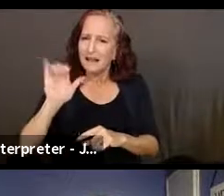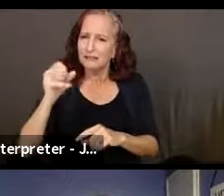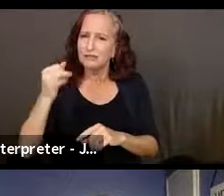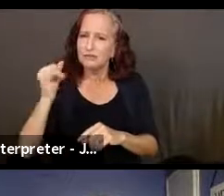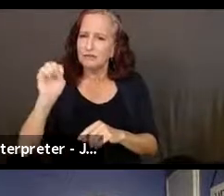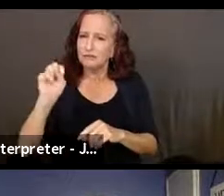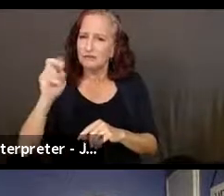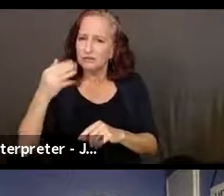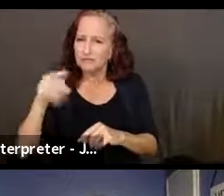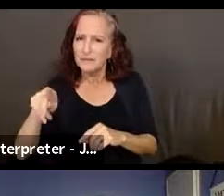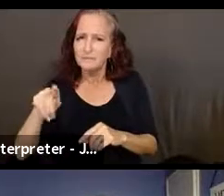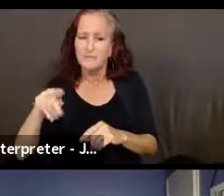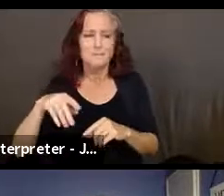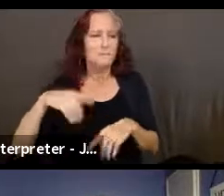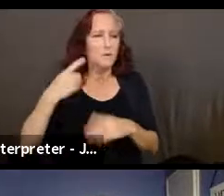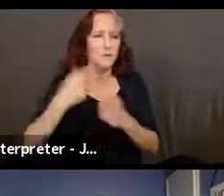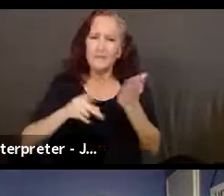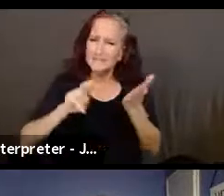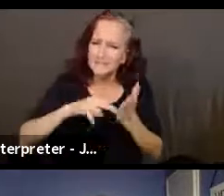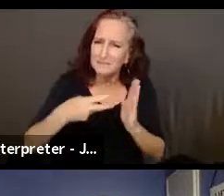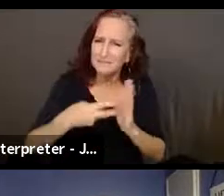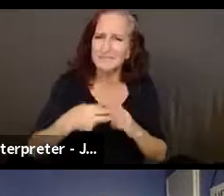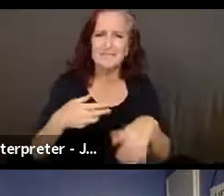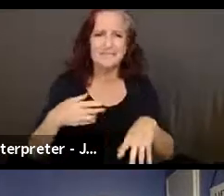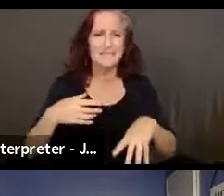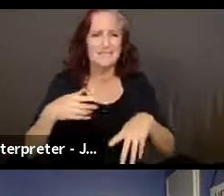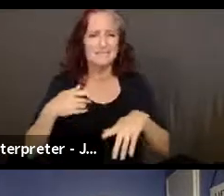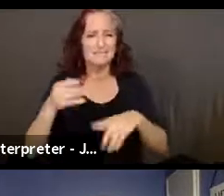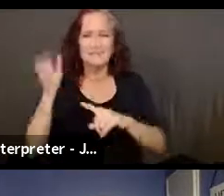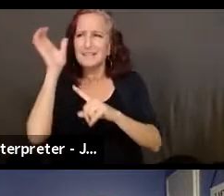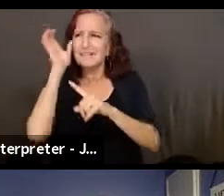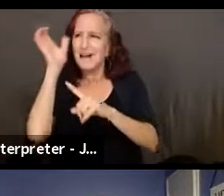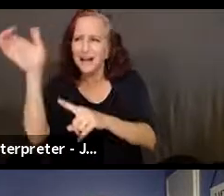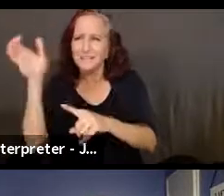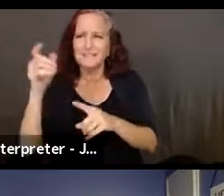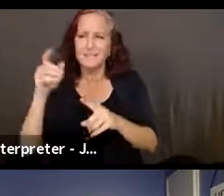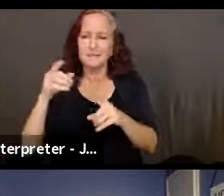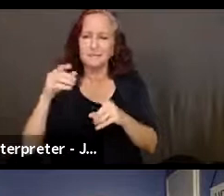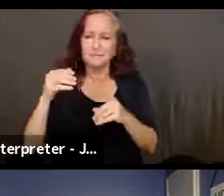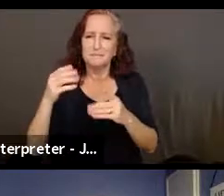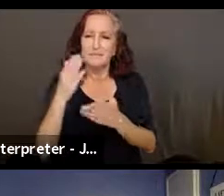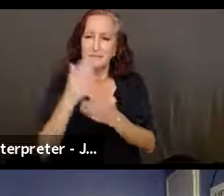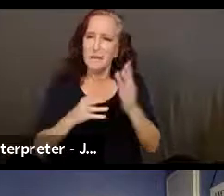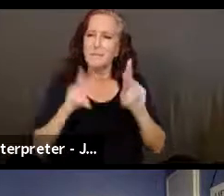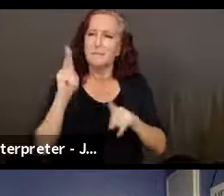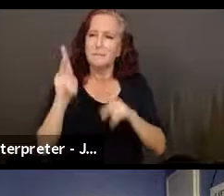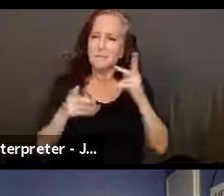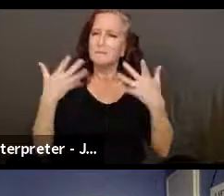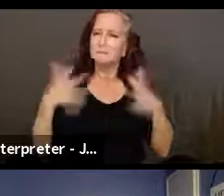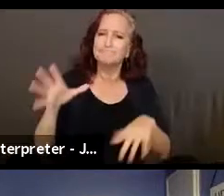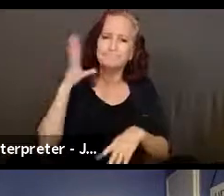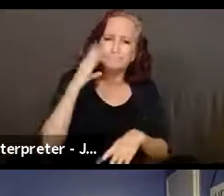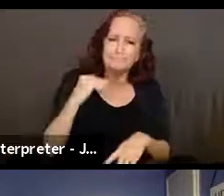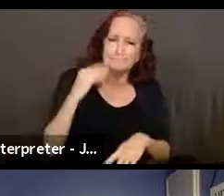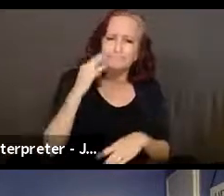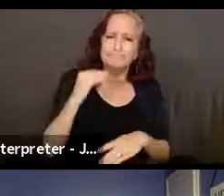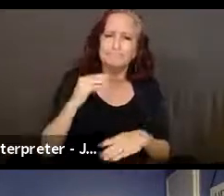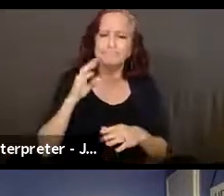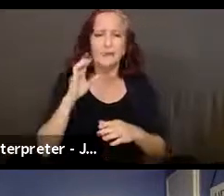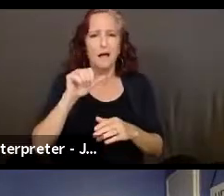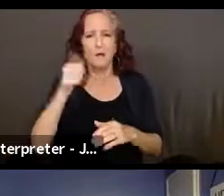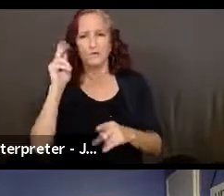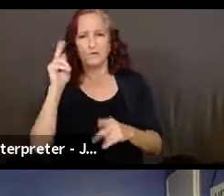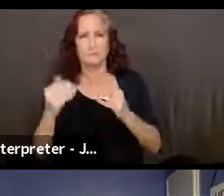People have stepped up as allies for a long time, but this concept is new to a lot of people, and it was to me at that time. Since then,